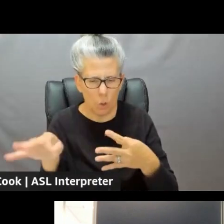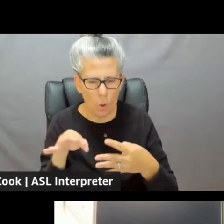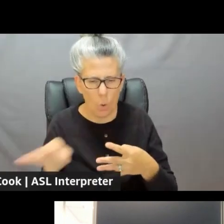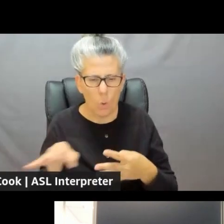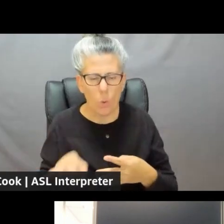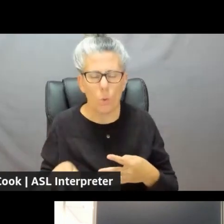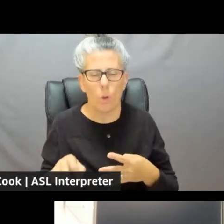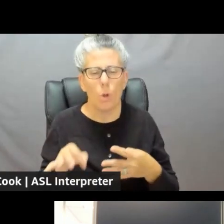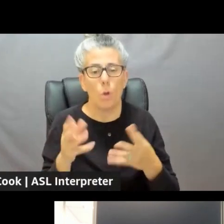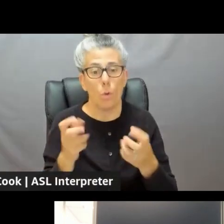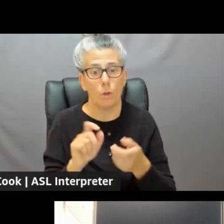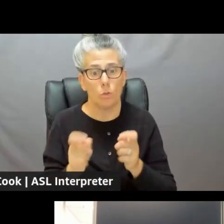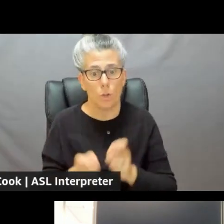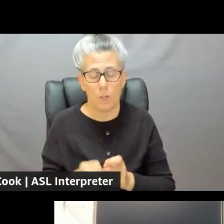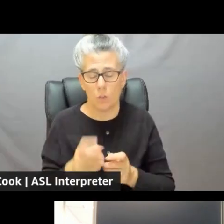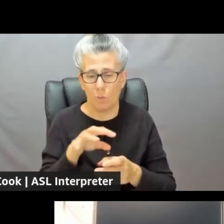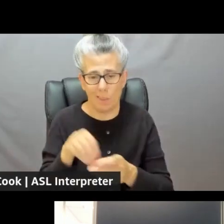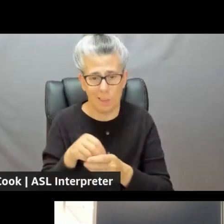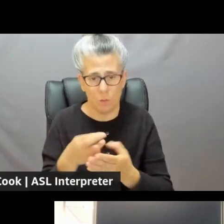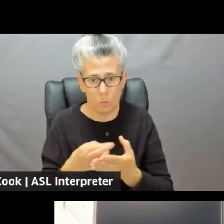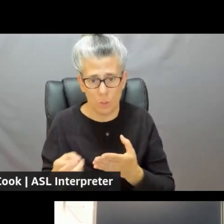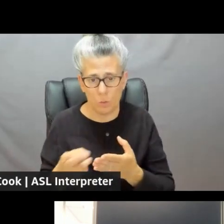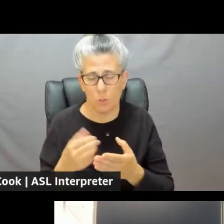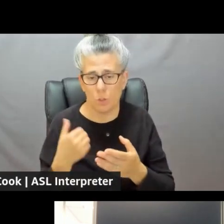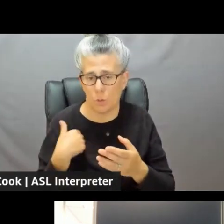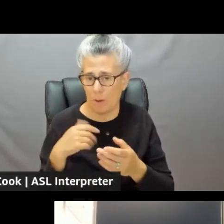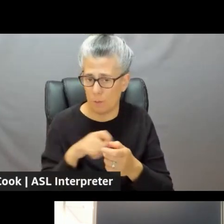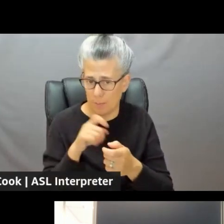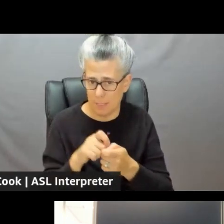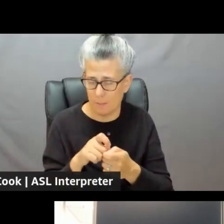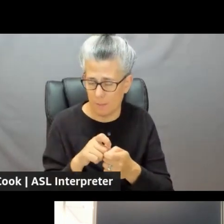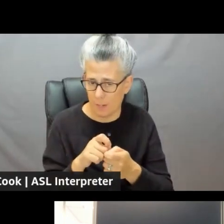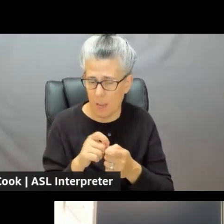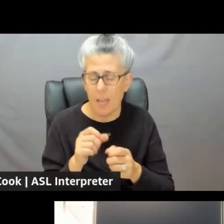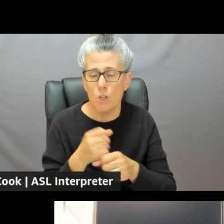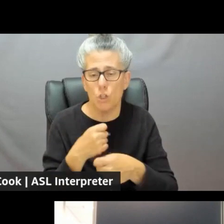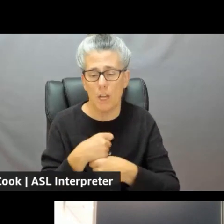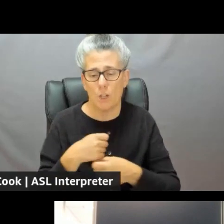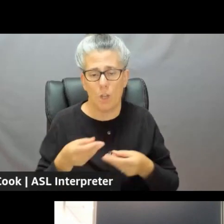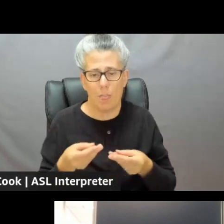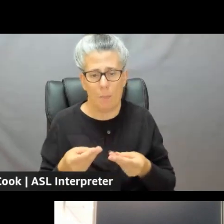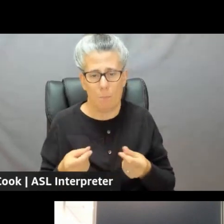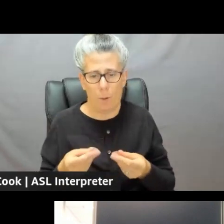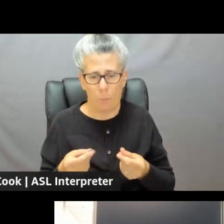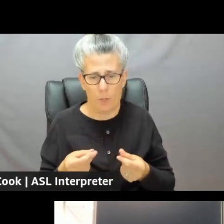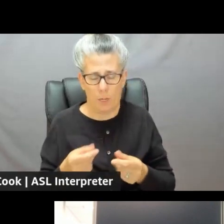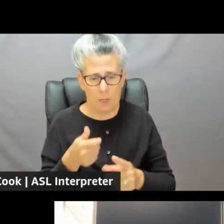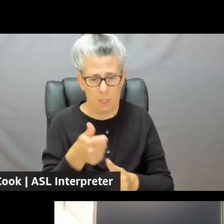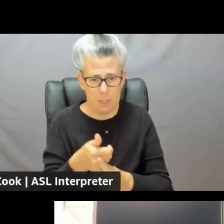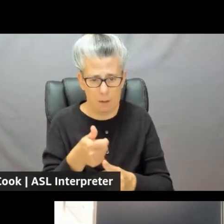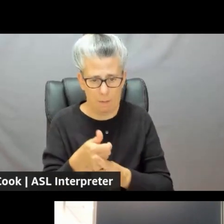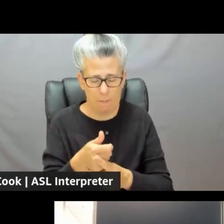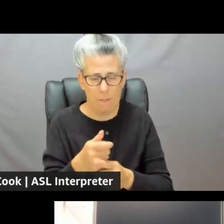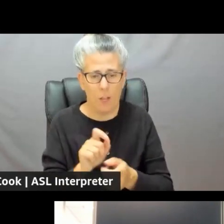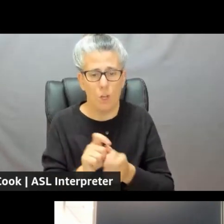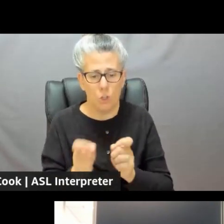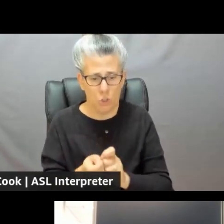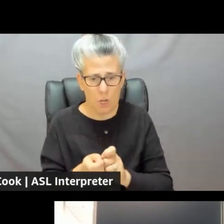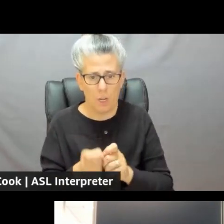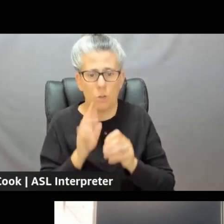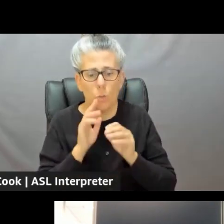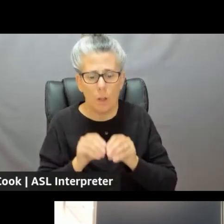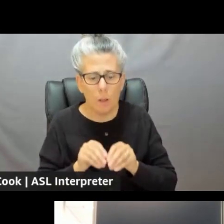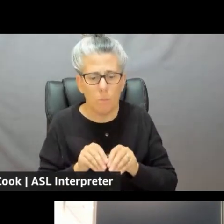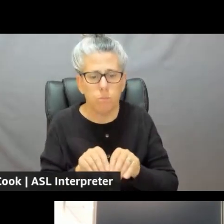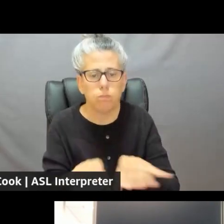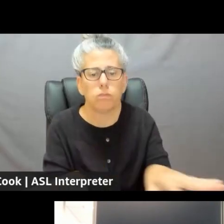that resource, right? And you have so many of these resources, changing that property itself and ensuring that that change has happened across your template, making